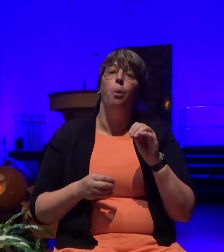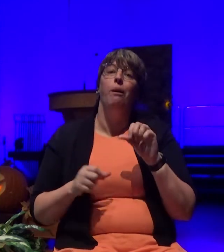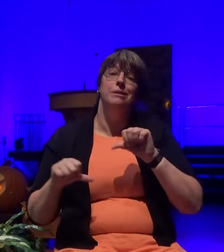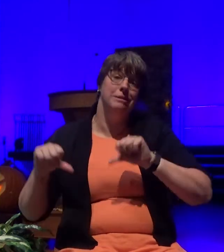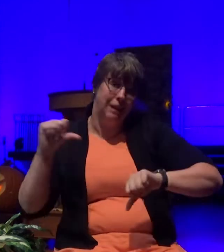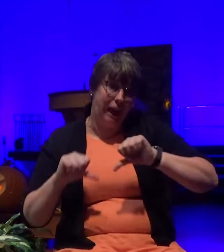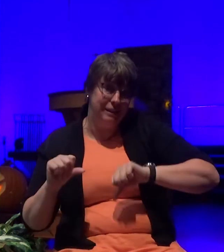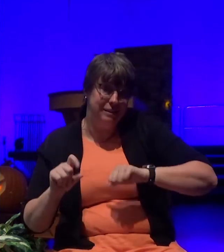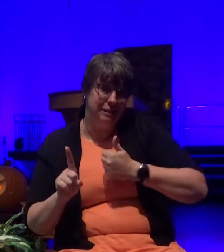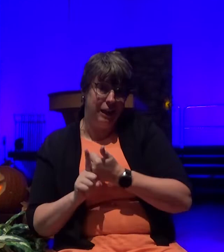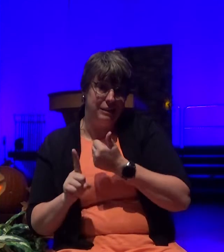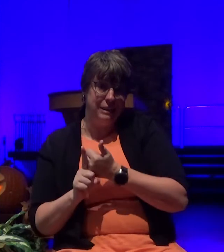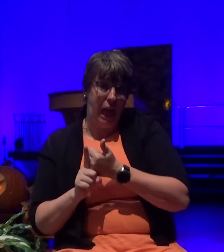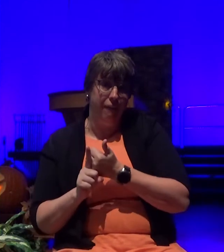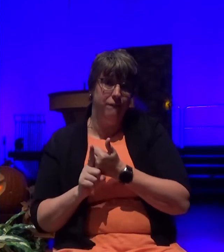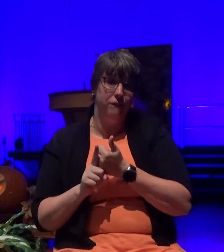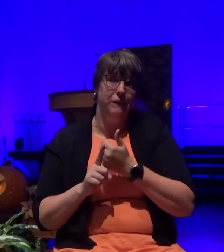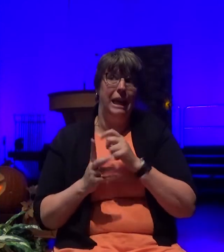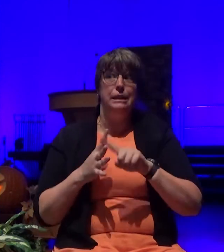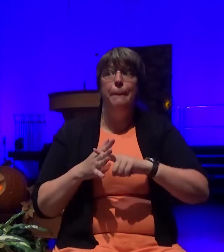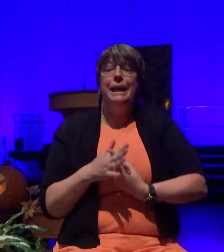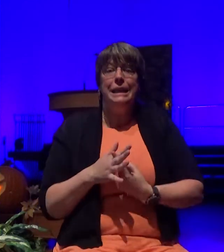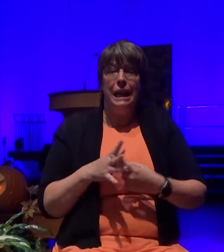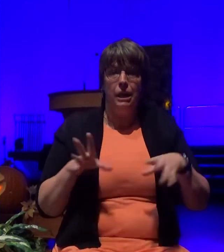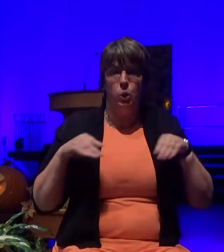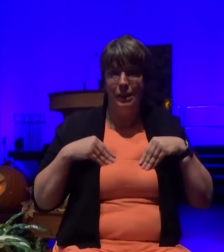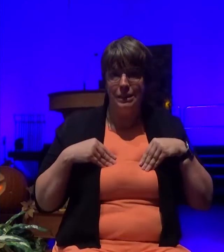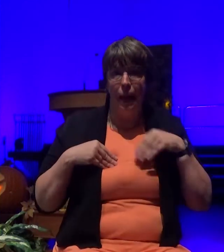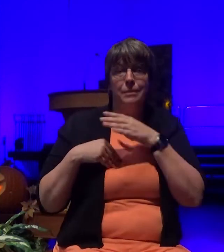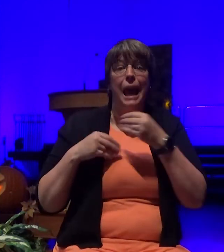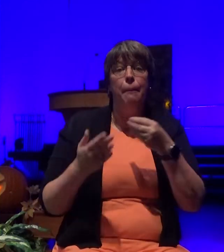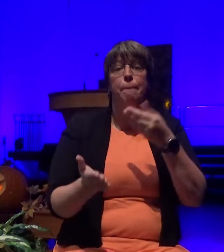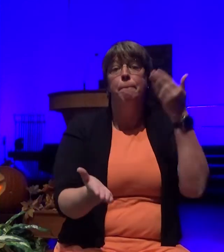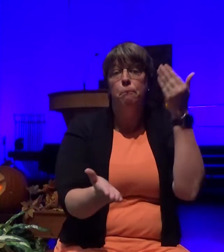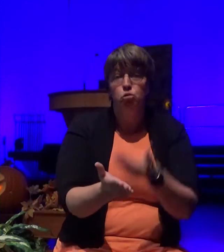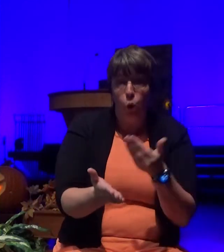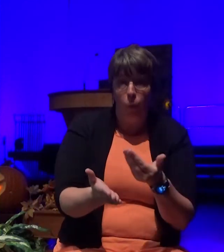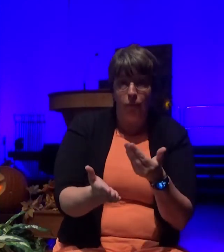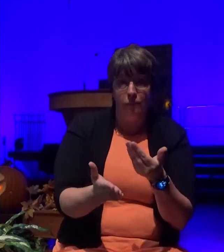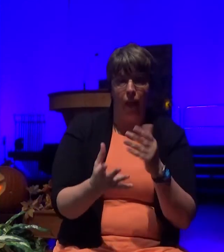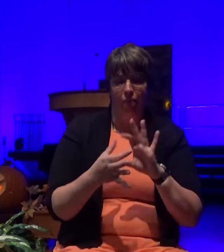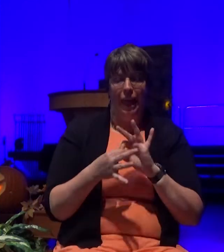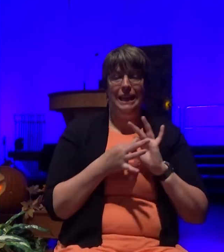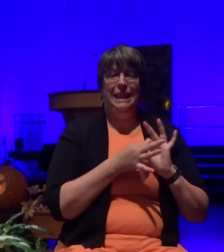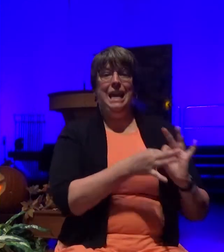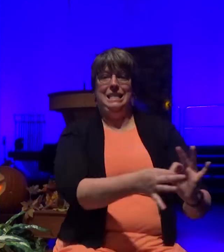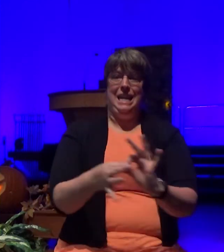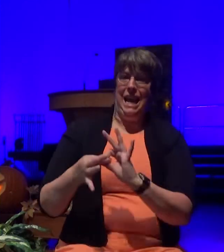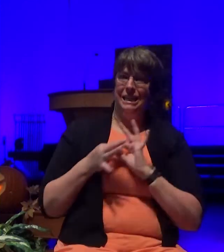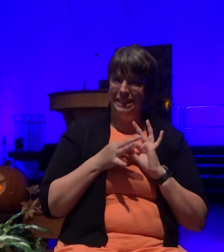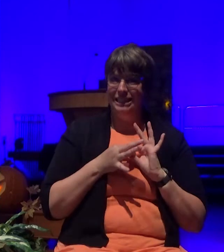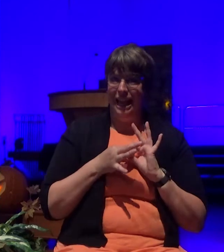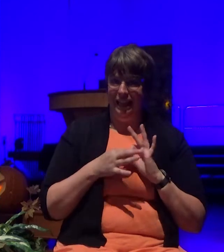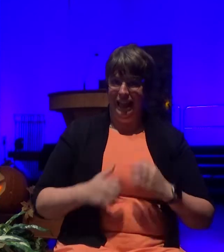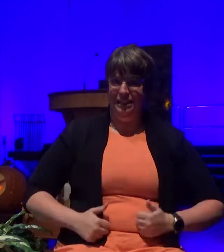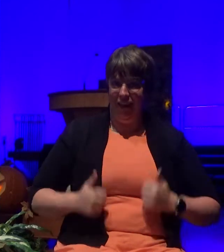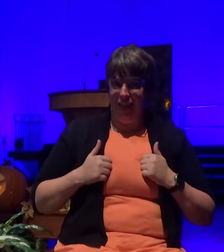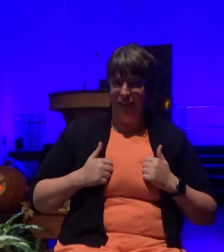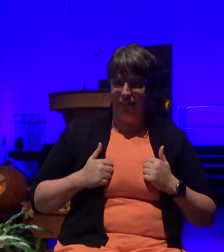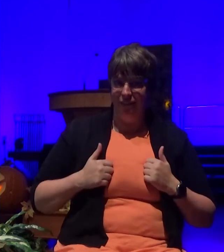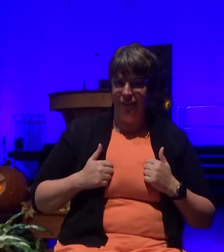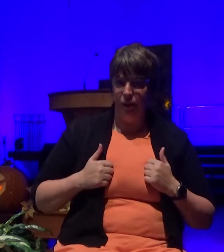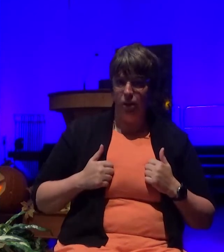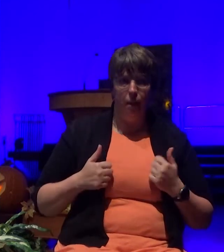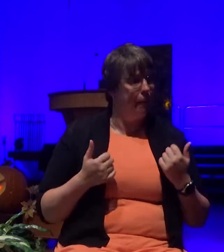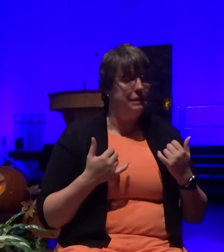and literally prove the connectedness of all life. Still, we tend to move